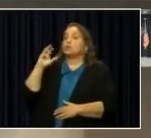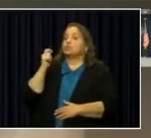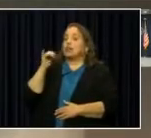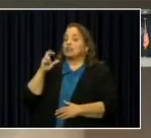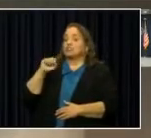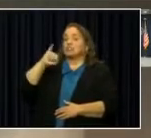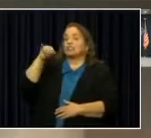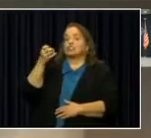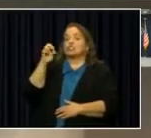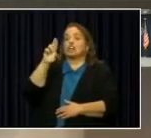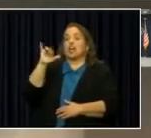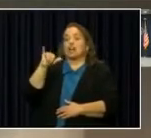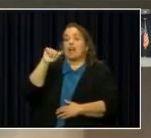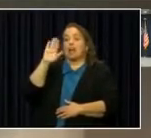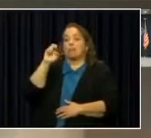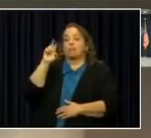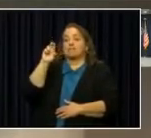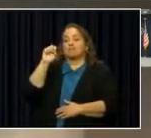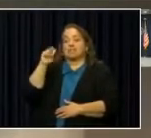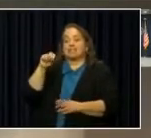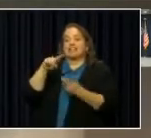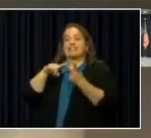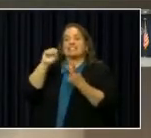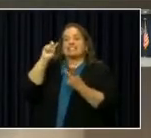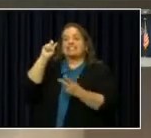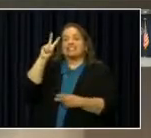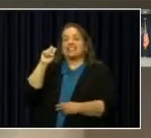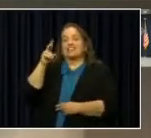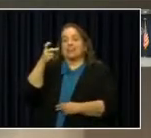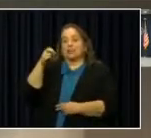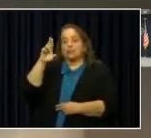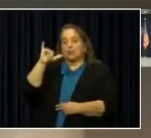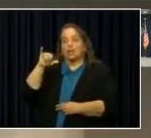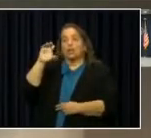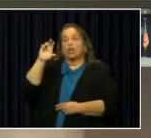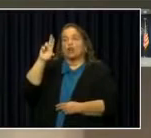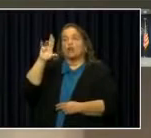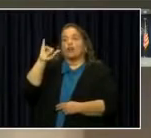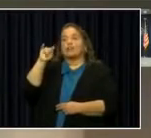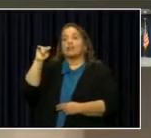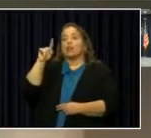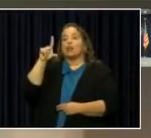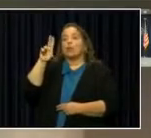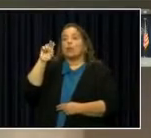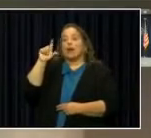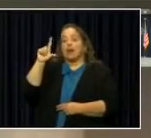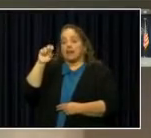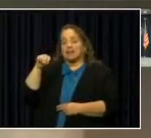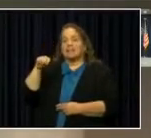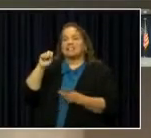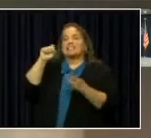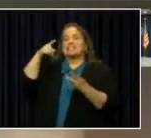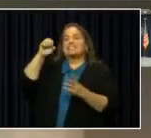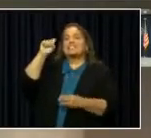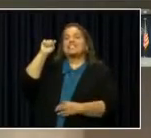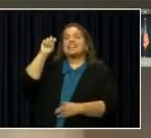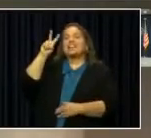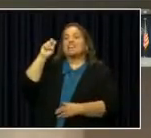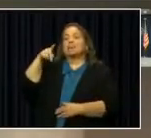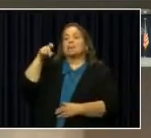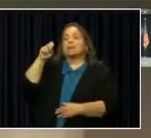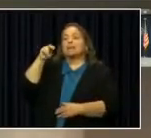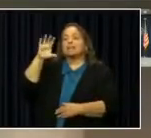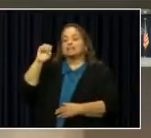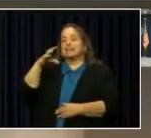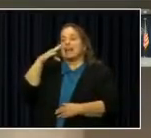Jerry Abramson, Steve Henry, Crit Llewellyn, Steve Pence, and Dan Mongiardo.